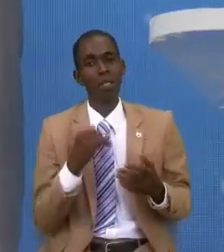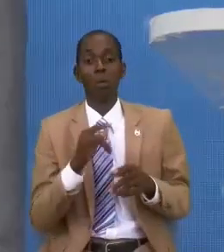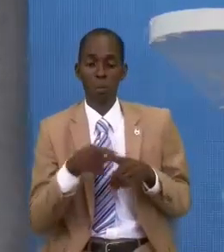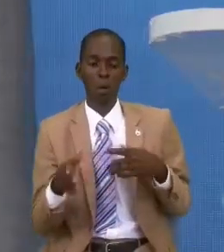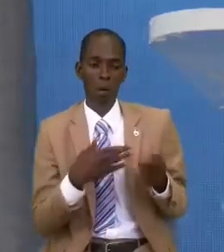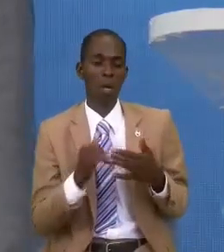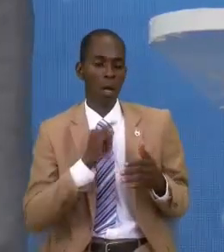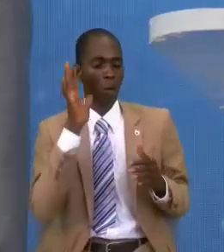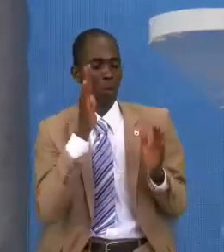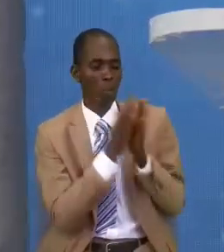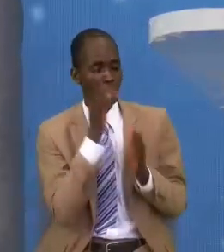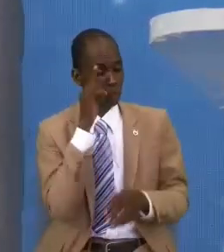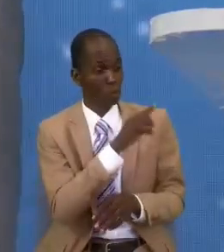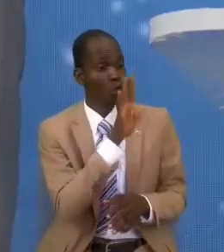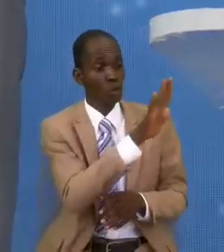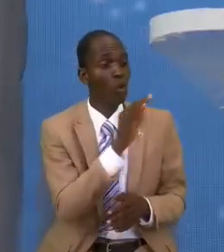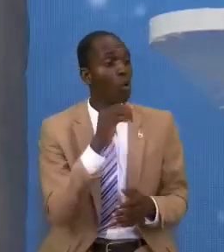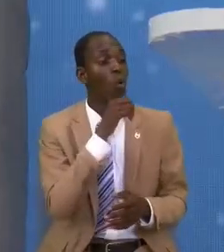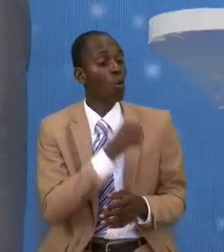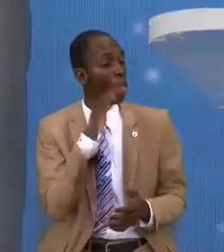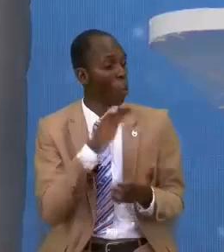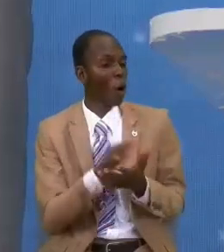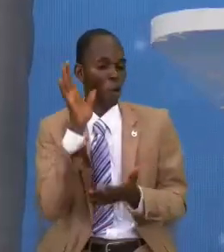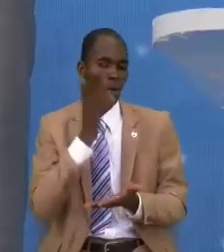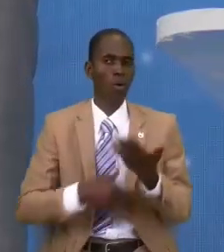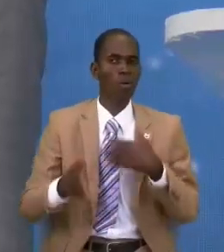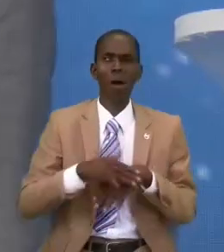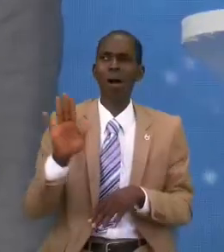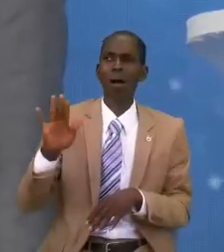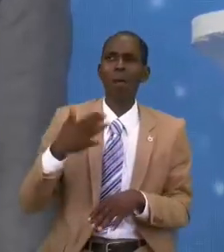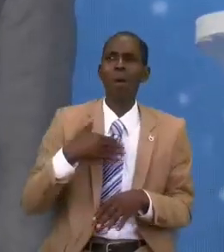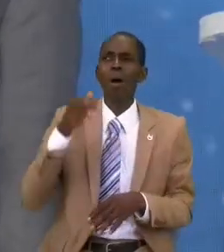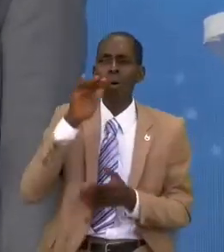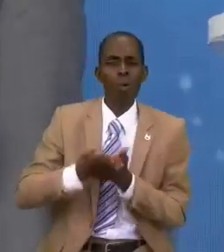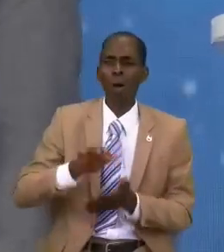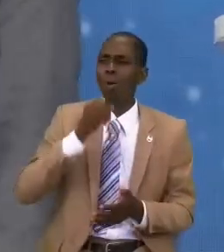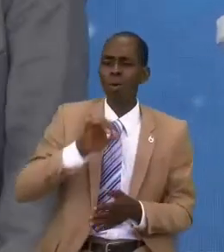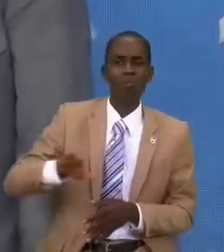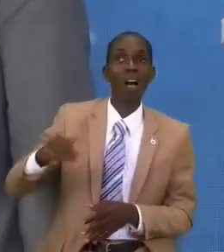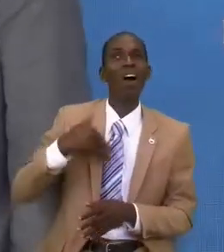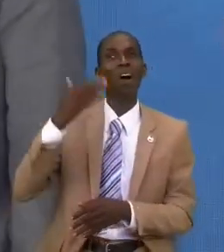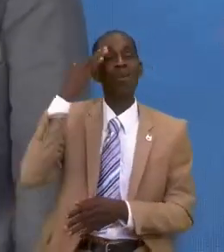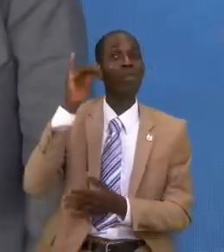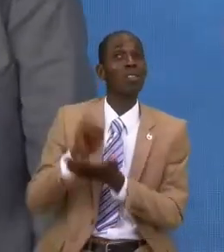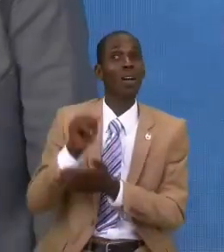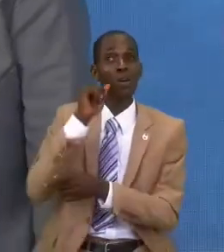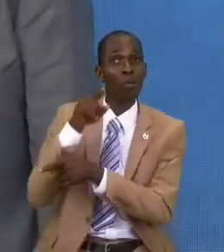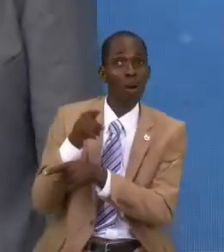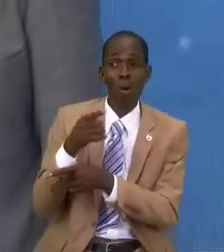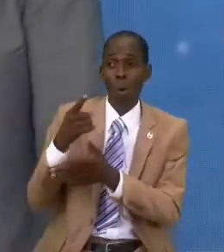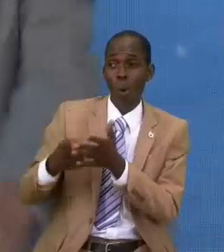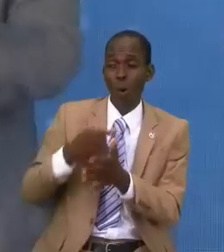said, no, pastor. I know that woman. Once she made up her mind, she's not staying